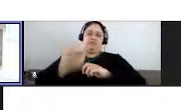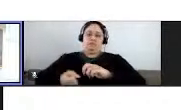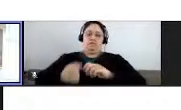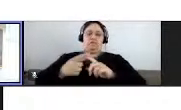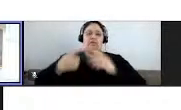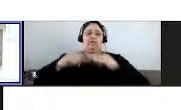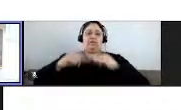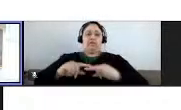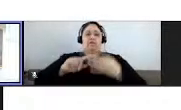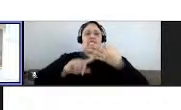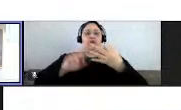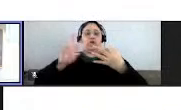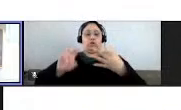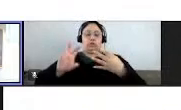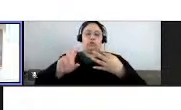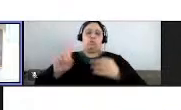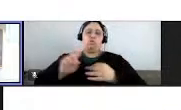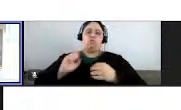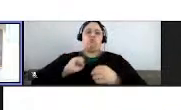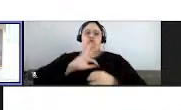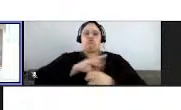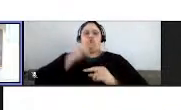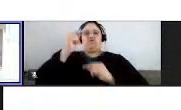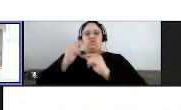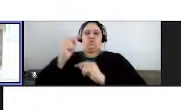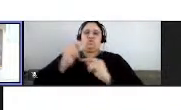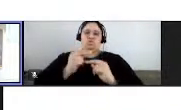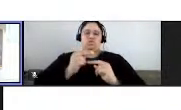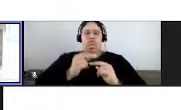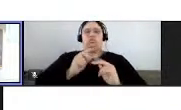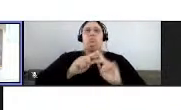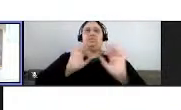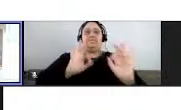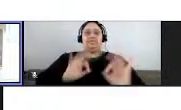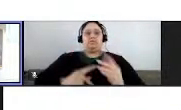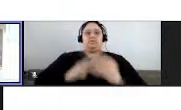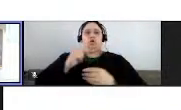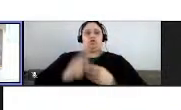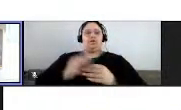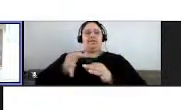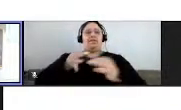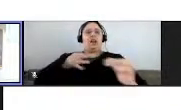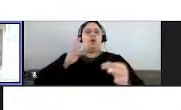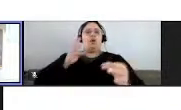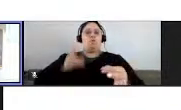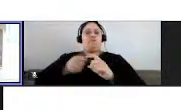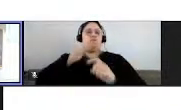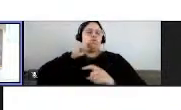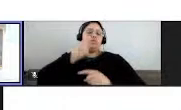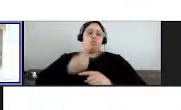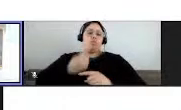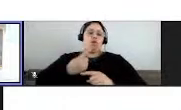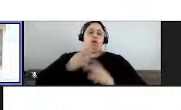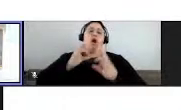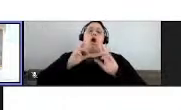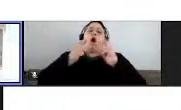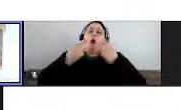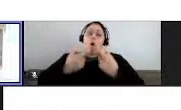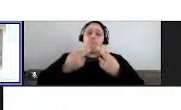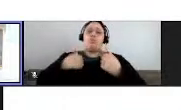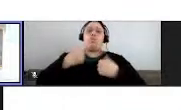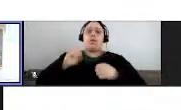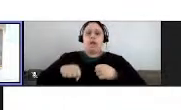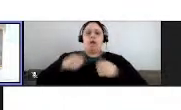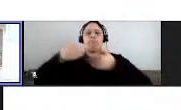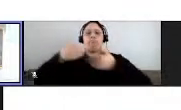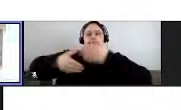third issue relates to staff shortages. So this project will be delayed from quarter one. Hopefully, we would be